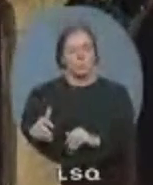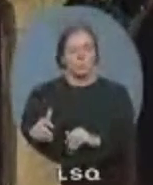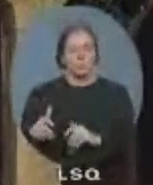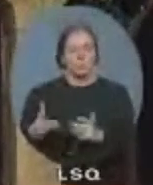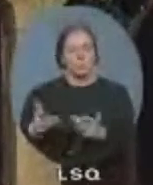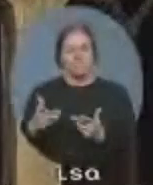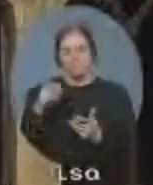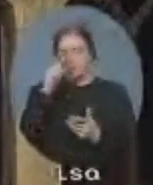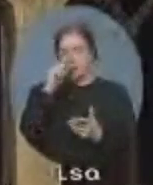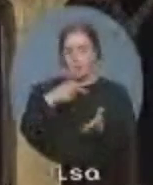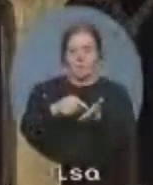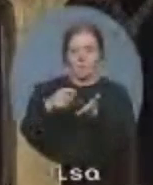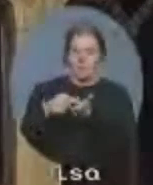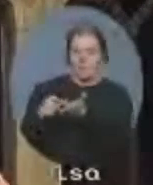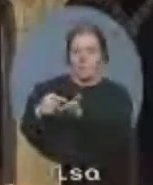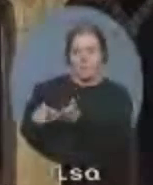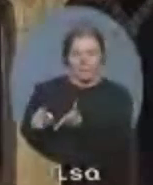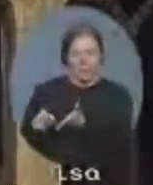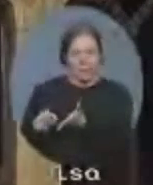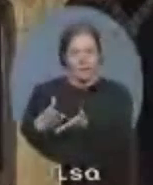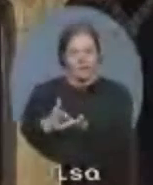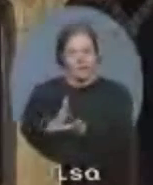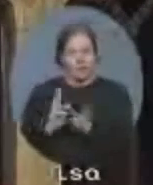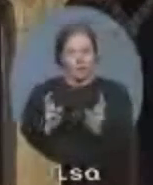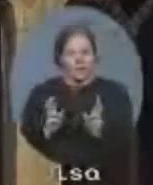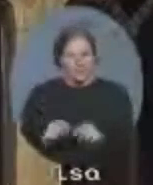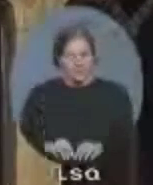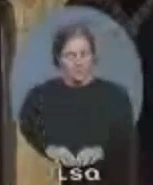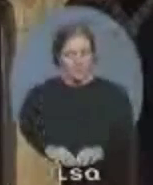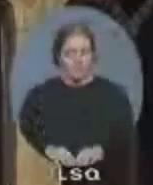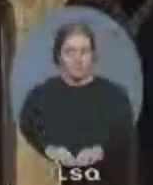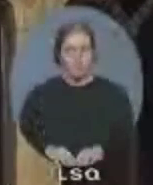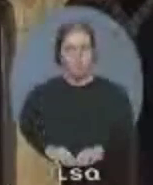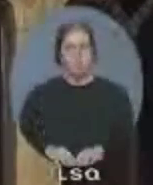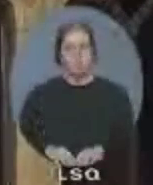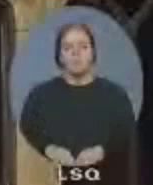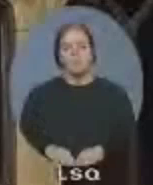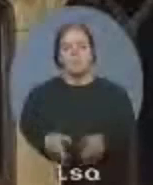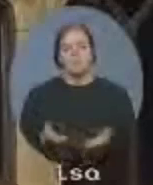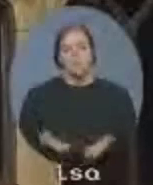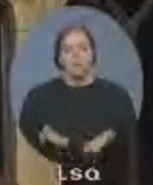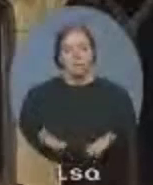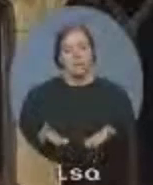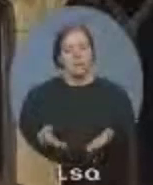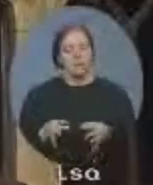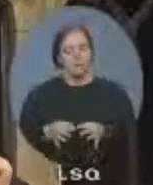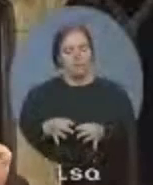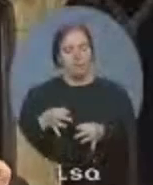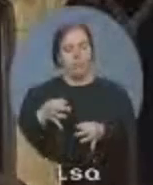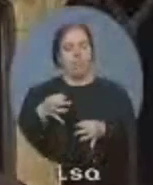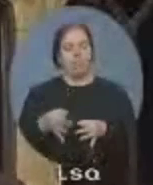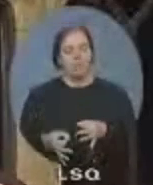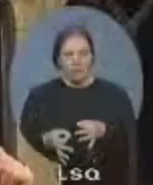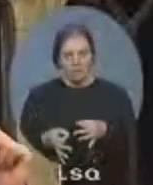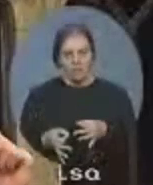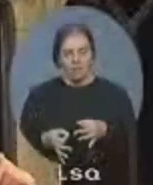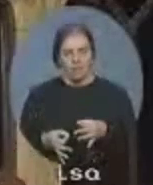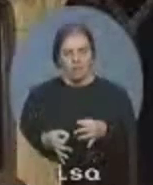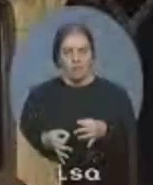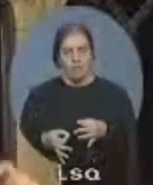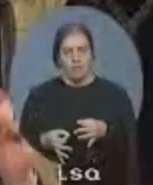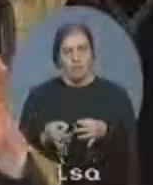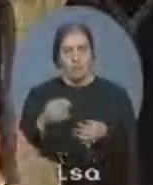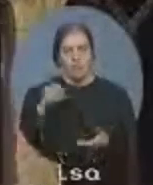fund. Is that why the Conservatives are delaying the plan? Because the U.S. gets a veto? Why won't the government put the trust fund